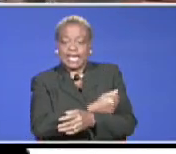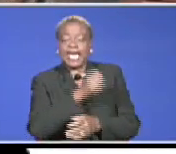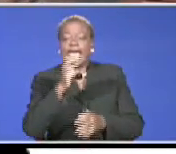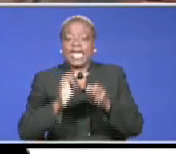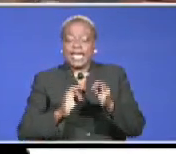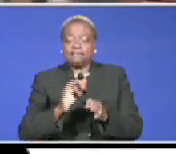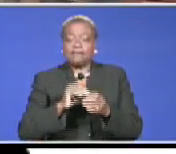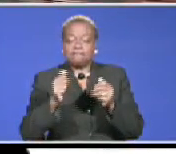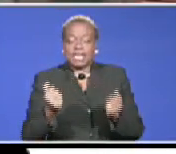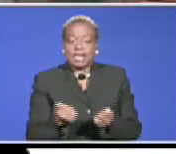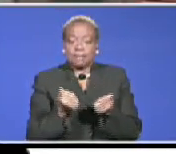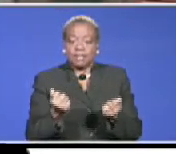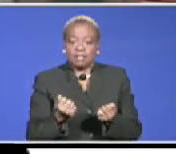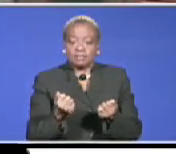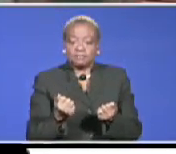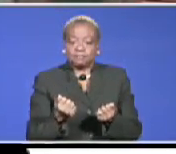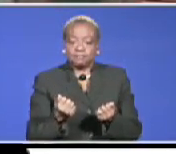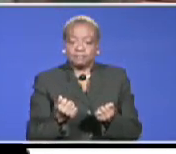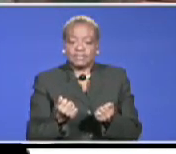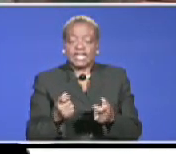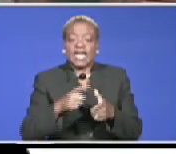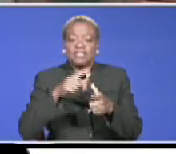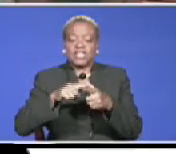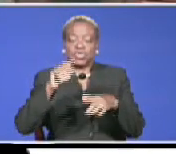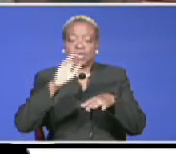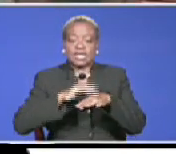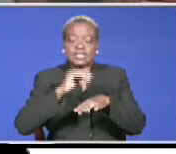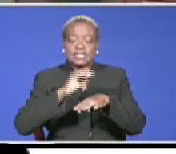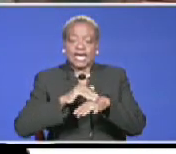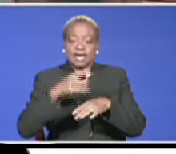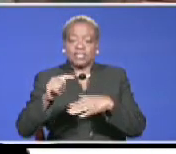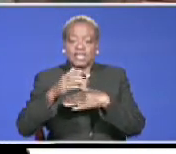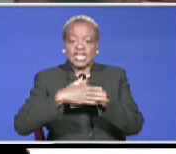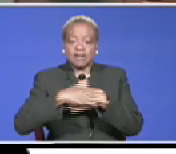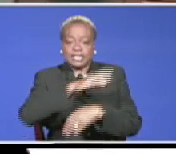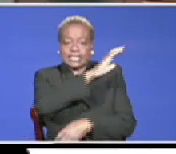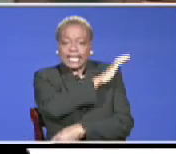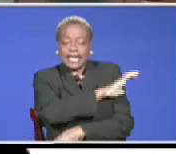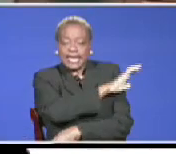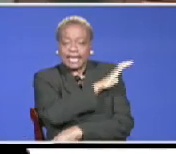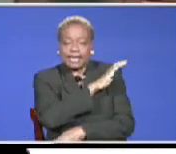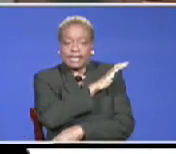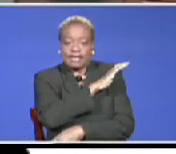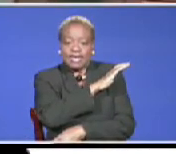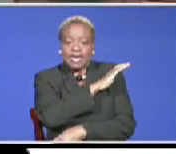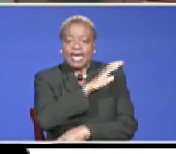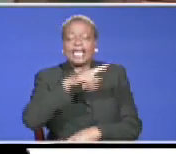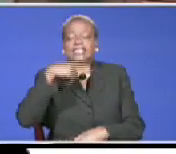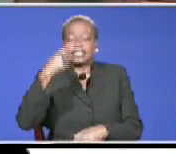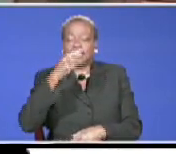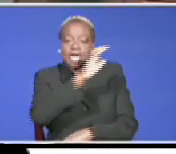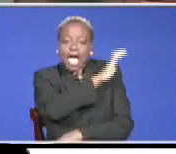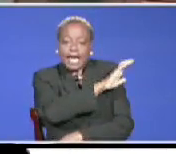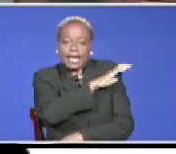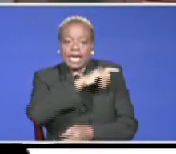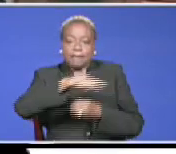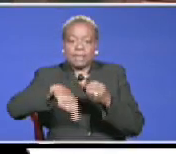available, then to contact the nearest clinic and inform that clinic of the